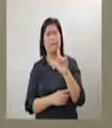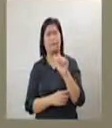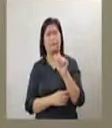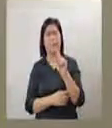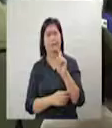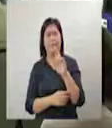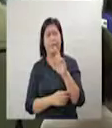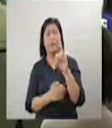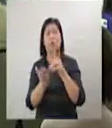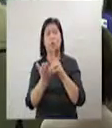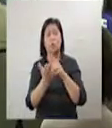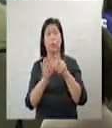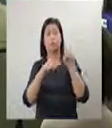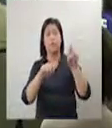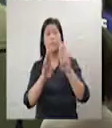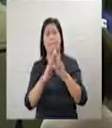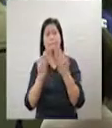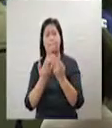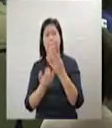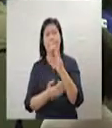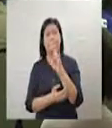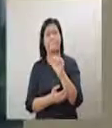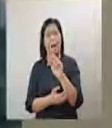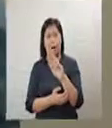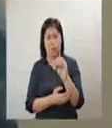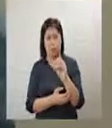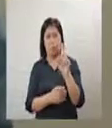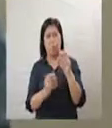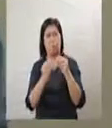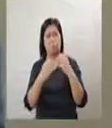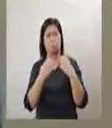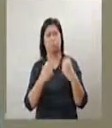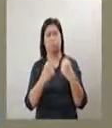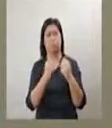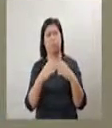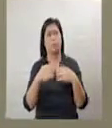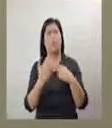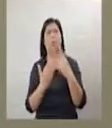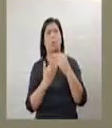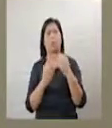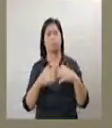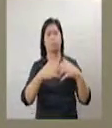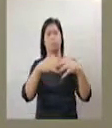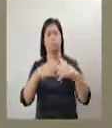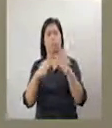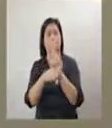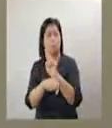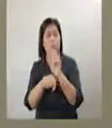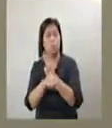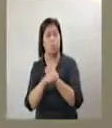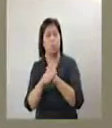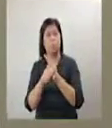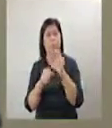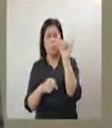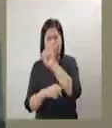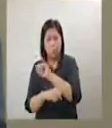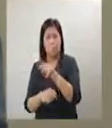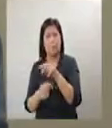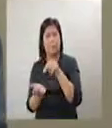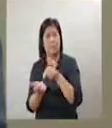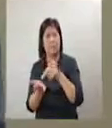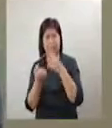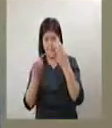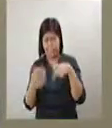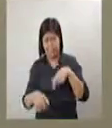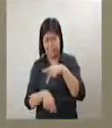that program, and we need to also use the surplus of nurses that we have now and mobilize